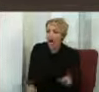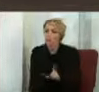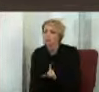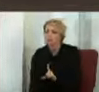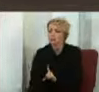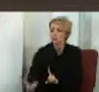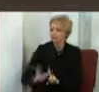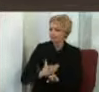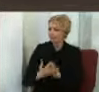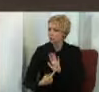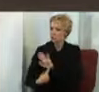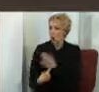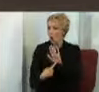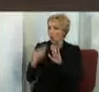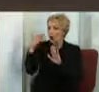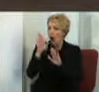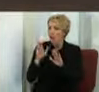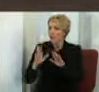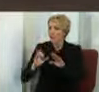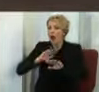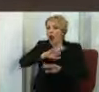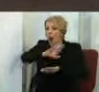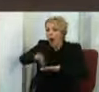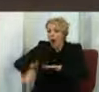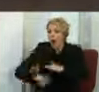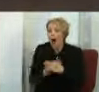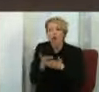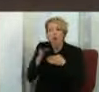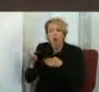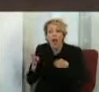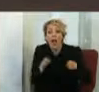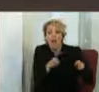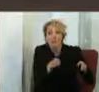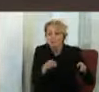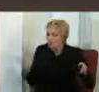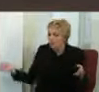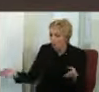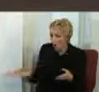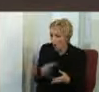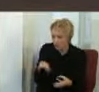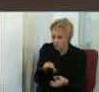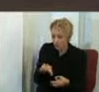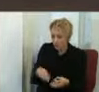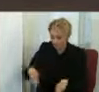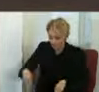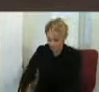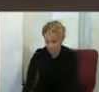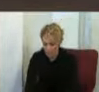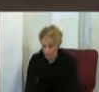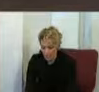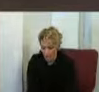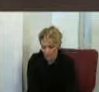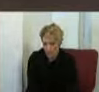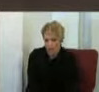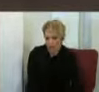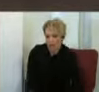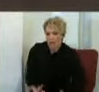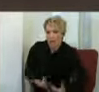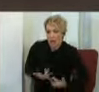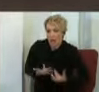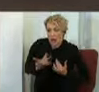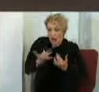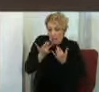in all of our ways. It is this Holy Spirit that fills us from the bottom of our feet to the very tips